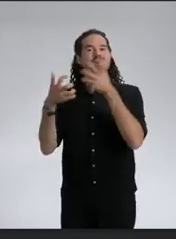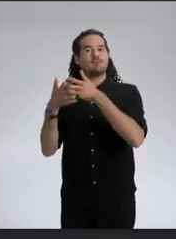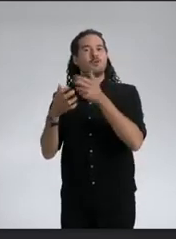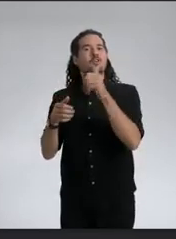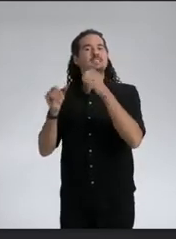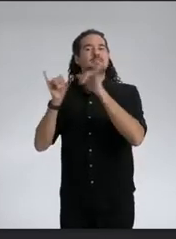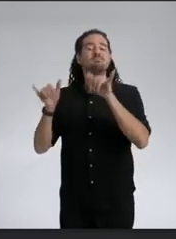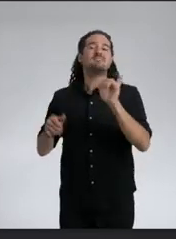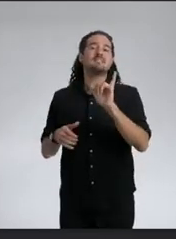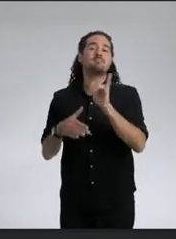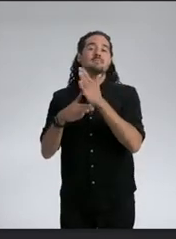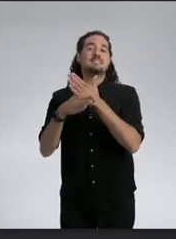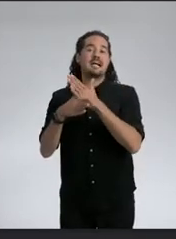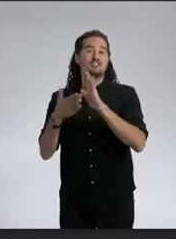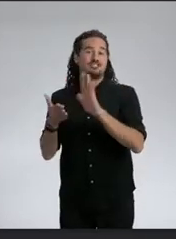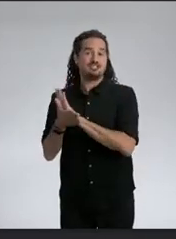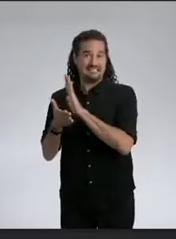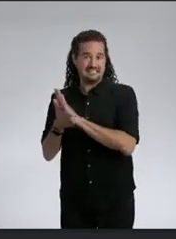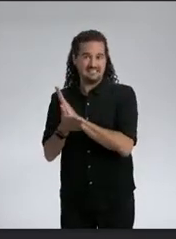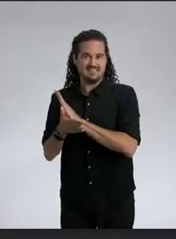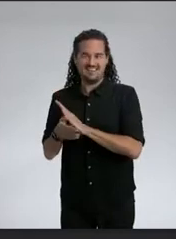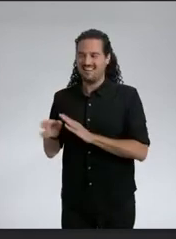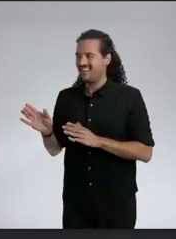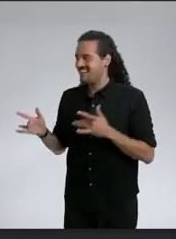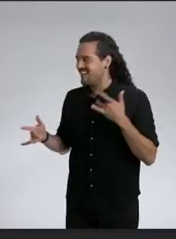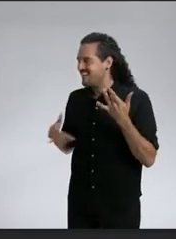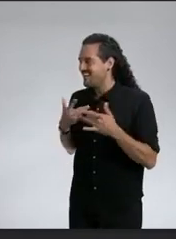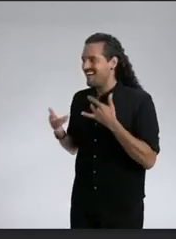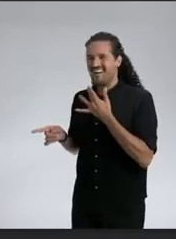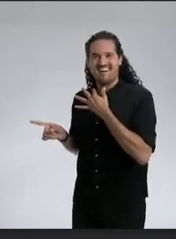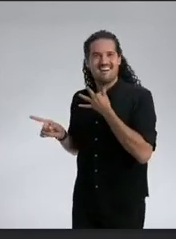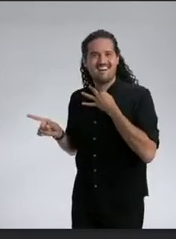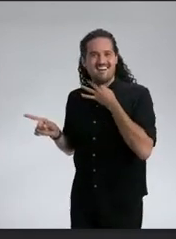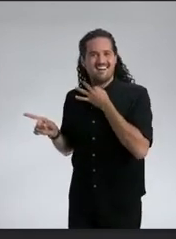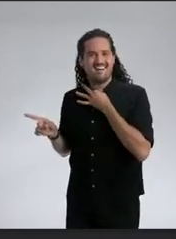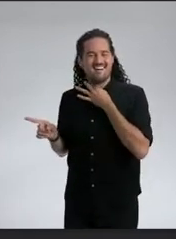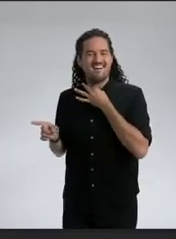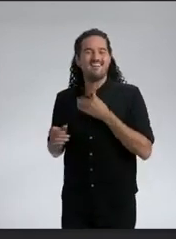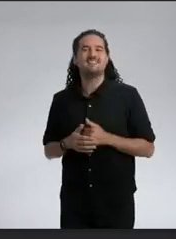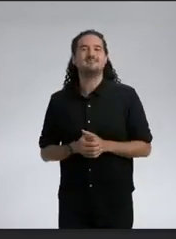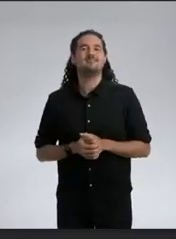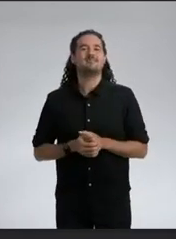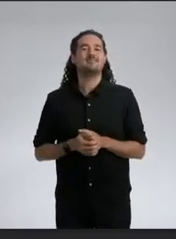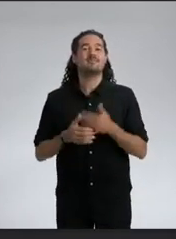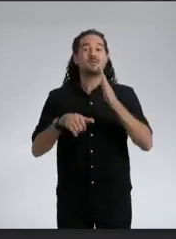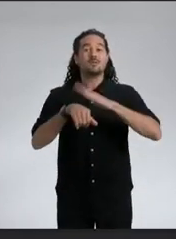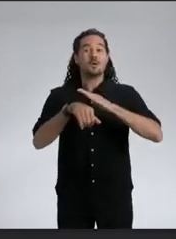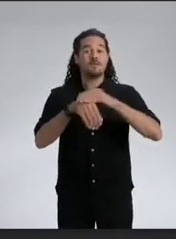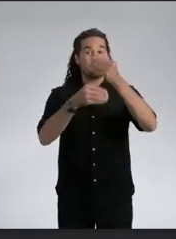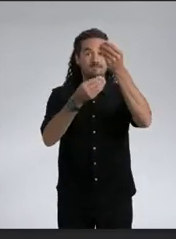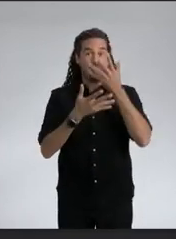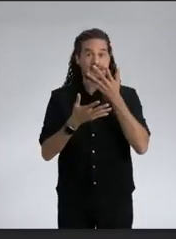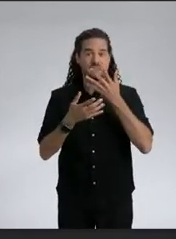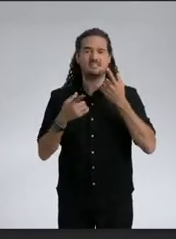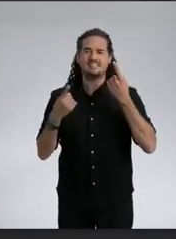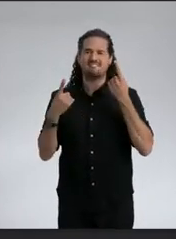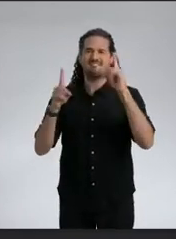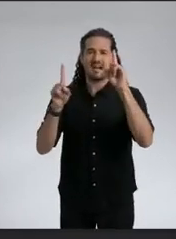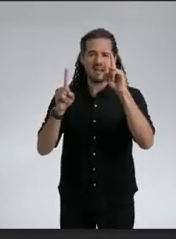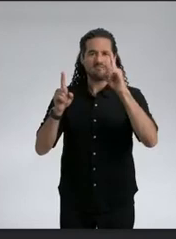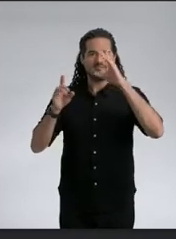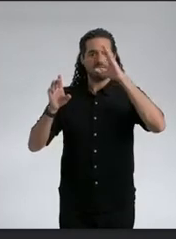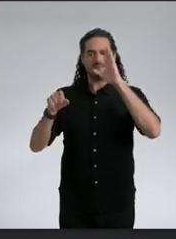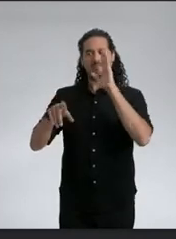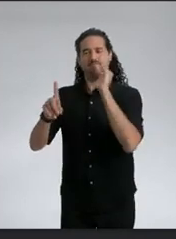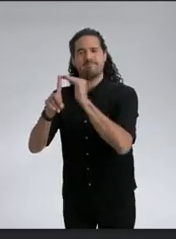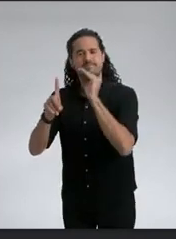sheet. I'm so excited to see those avatars. All right, so notifications are a really effective way to get people's attention,